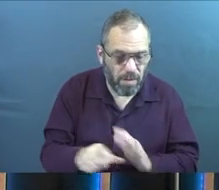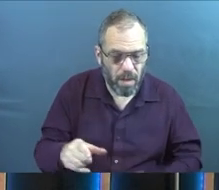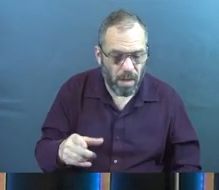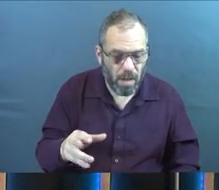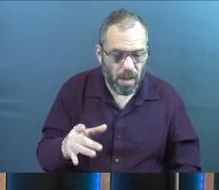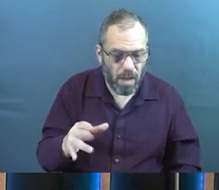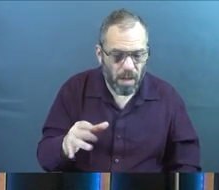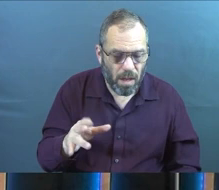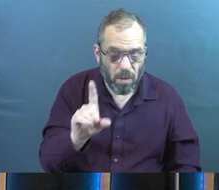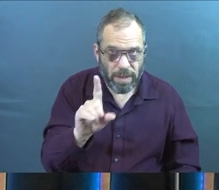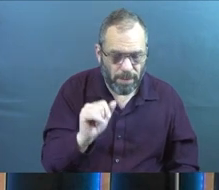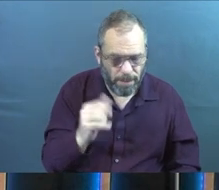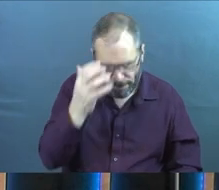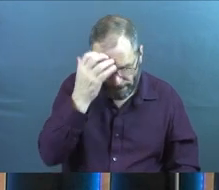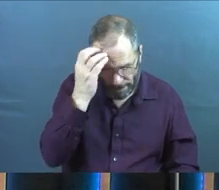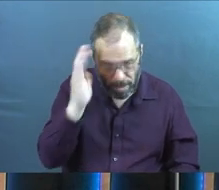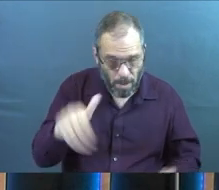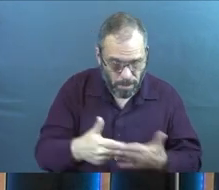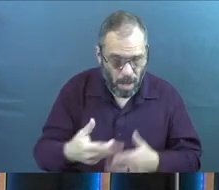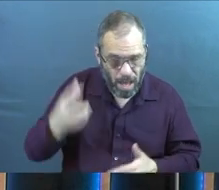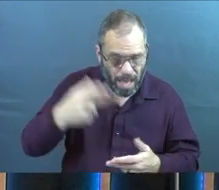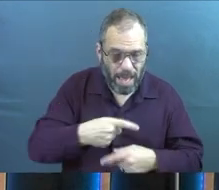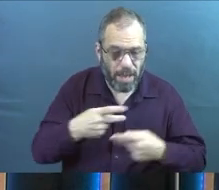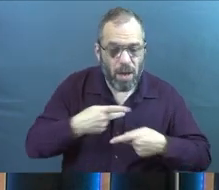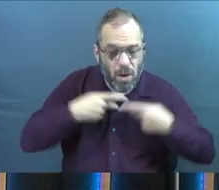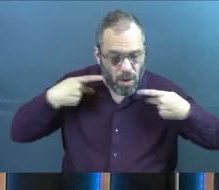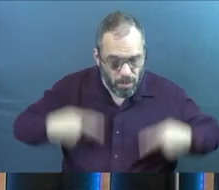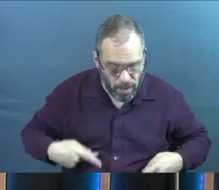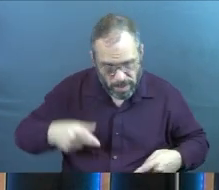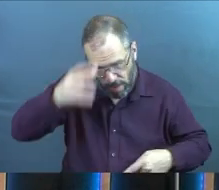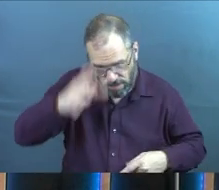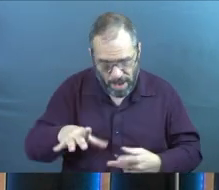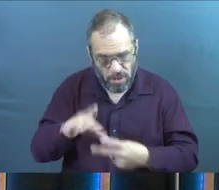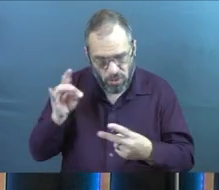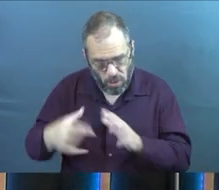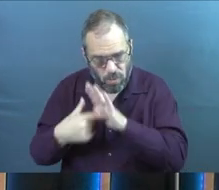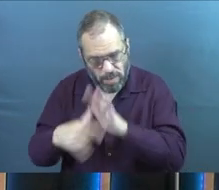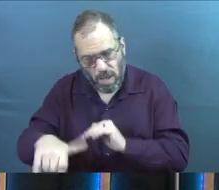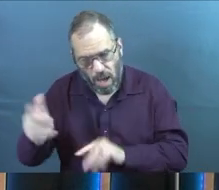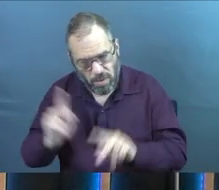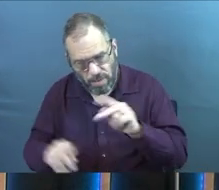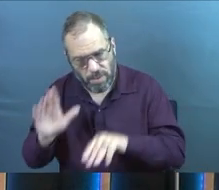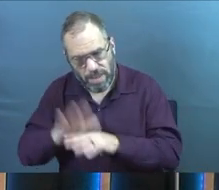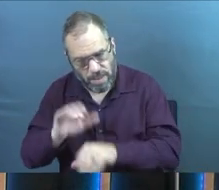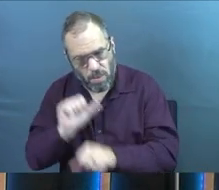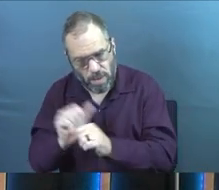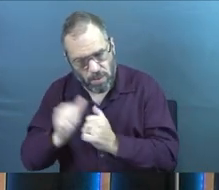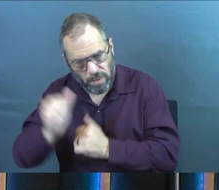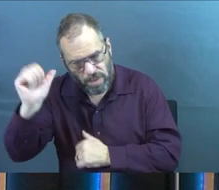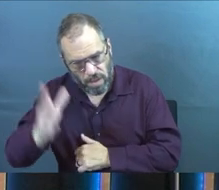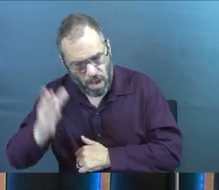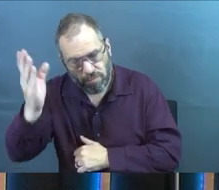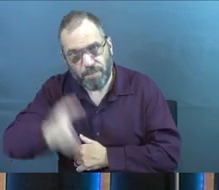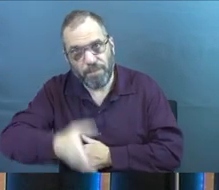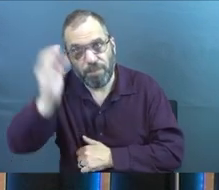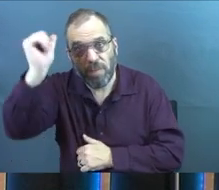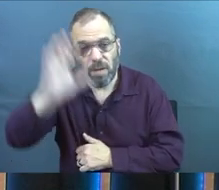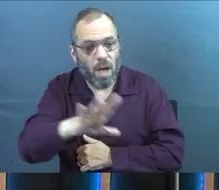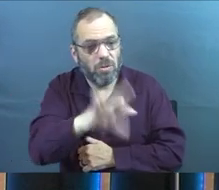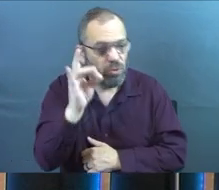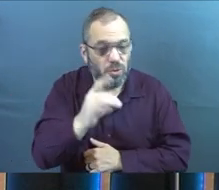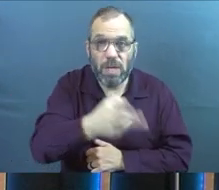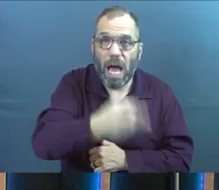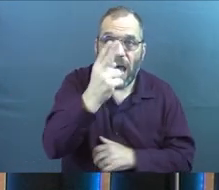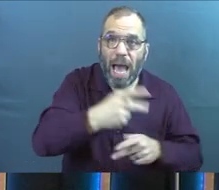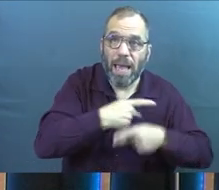okay? And there's a point to Jesus in it. But every high priest is a man chosen to represent other people in their dealings with God, right? So God chooses